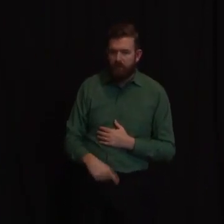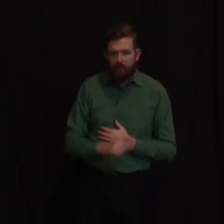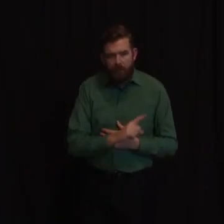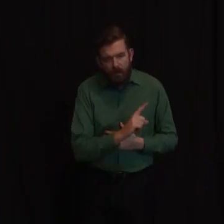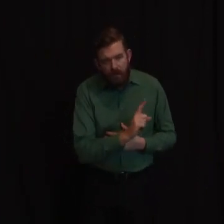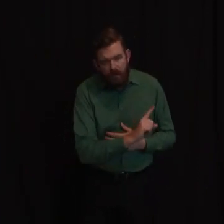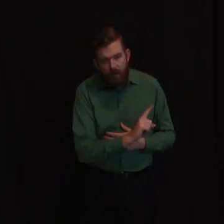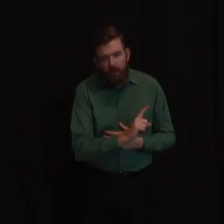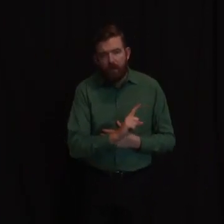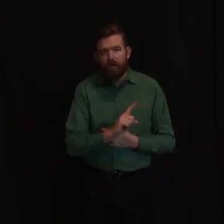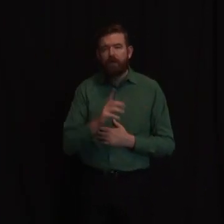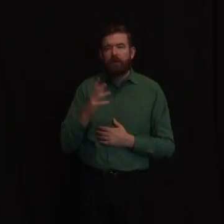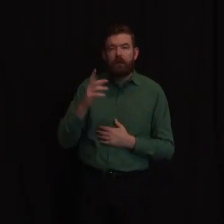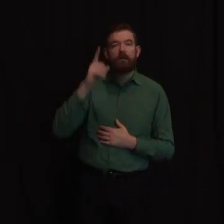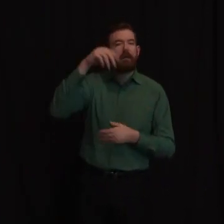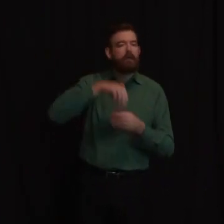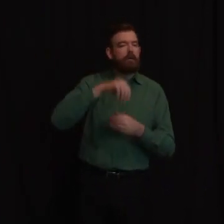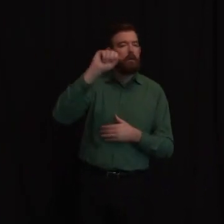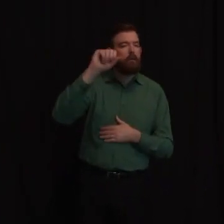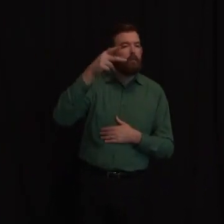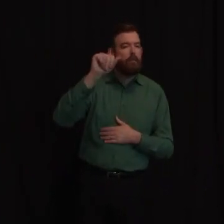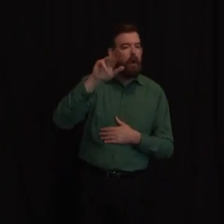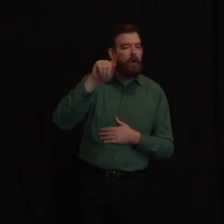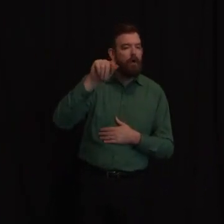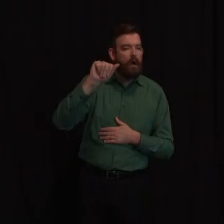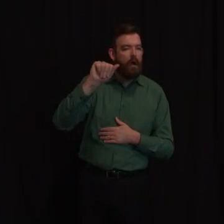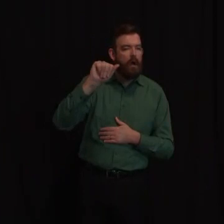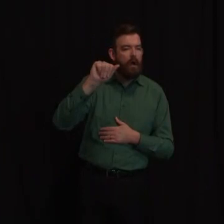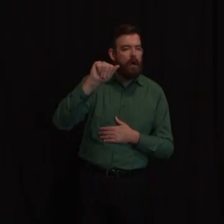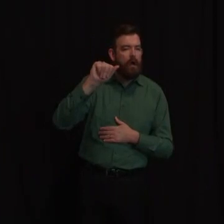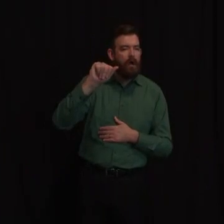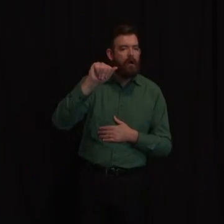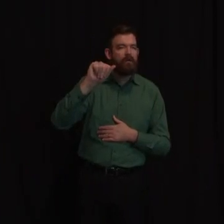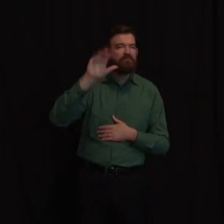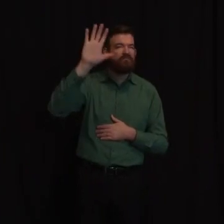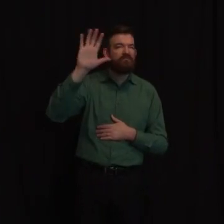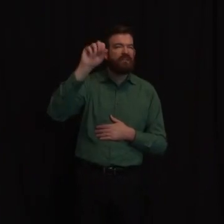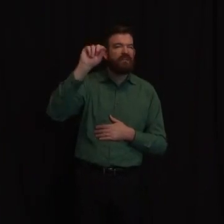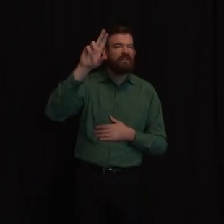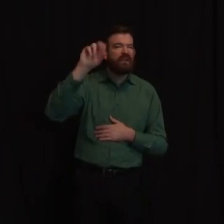was in Sparta, okay, Sussex. In Irvington,